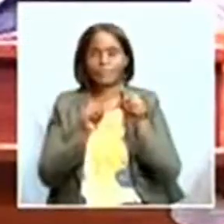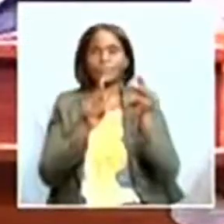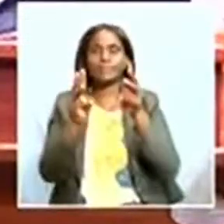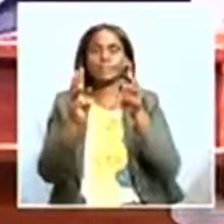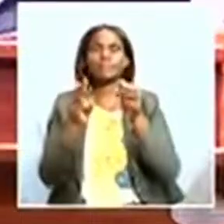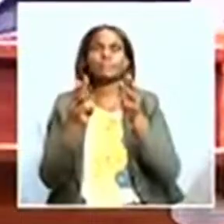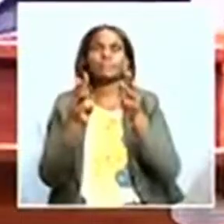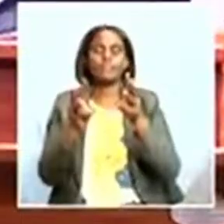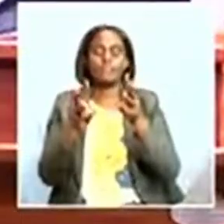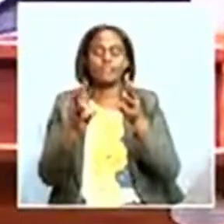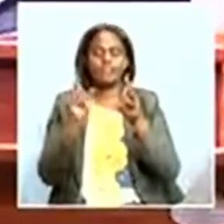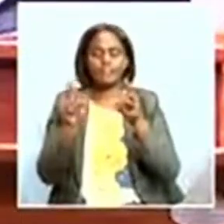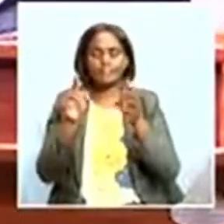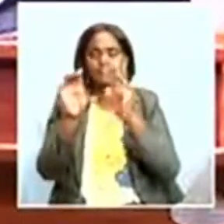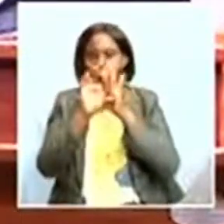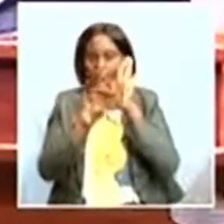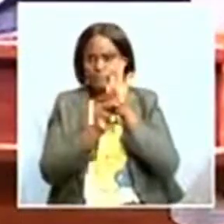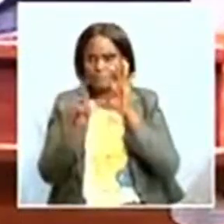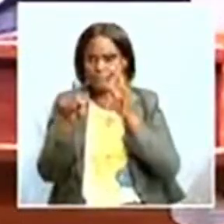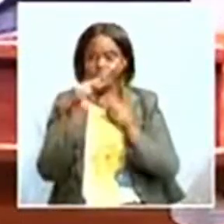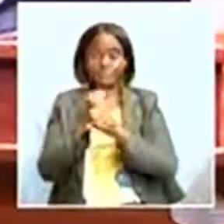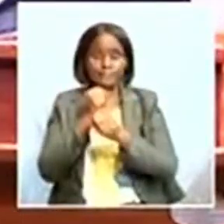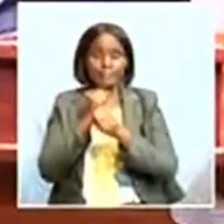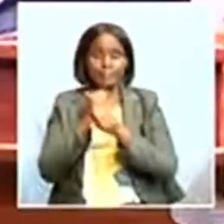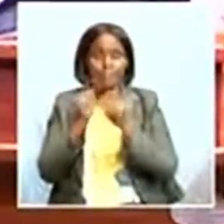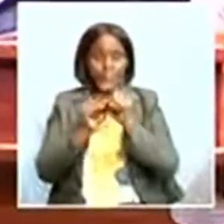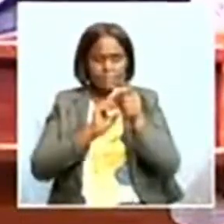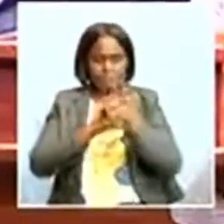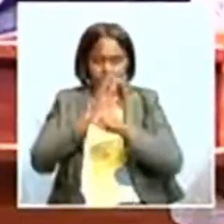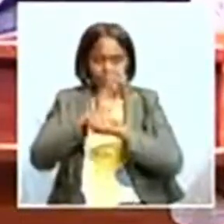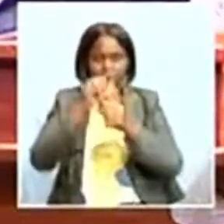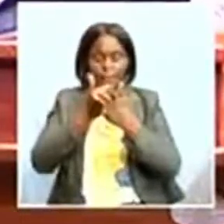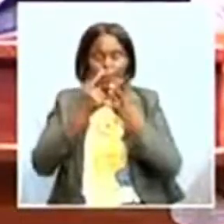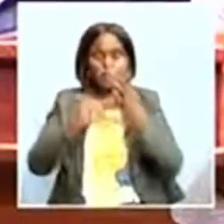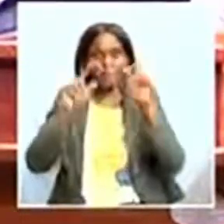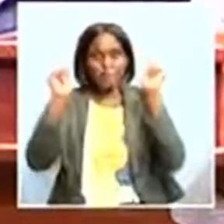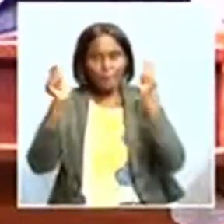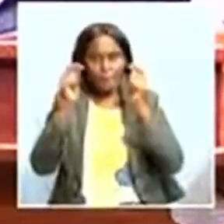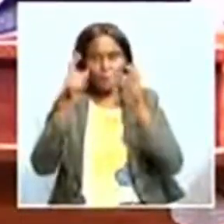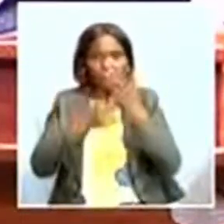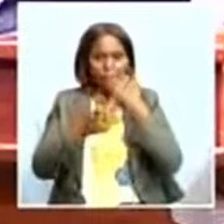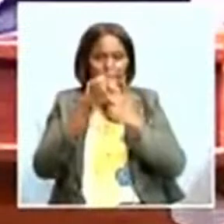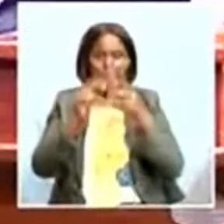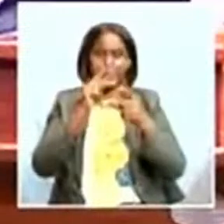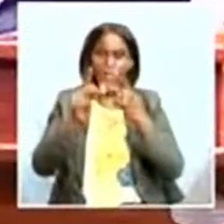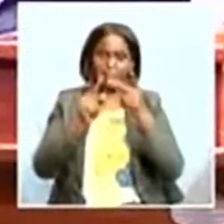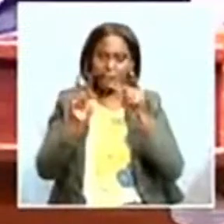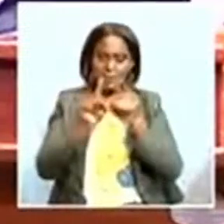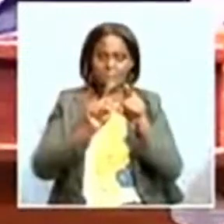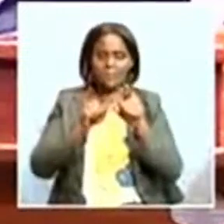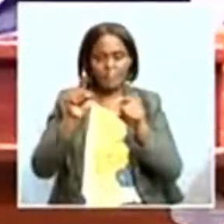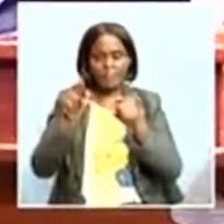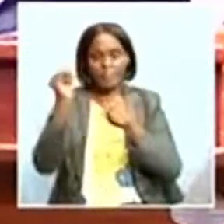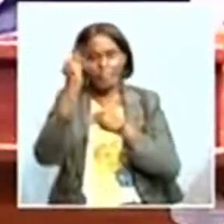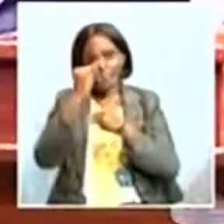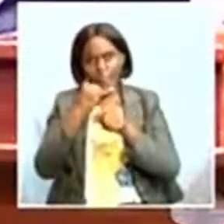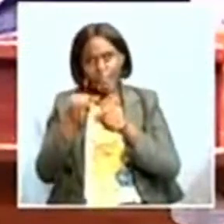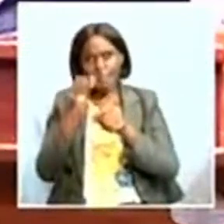manner. The curriculum framework, after an elaborate and consultative process, was